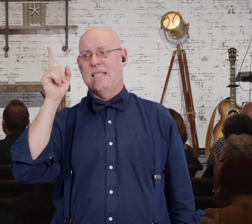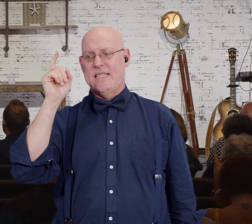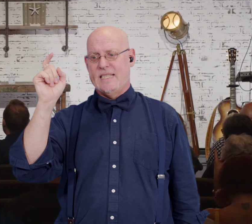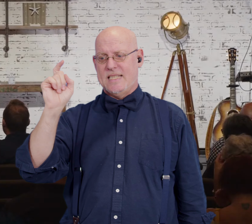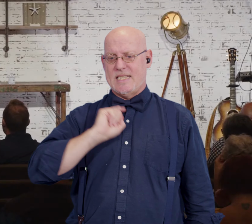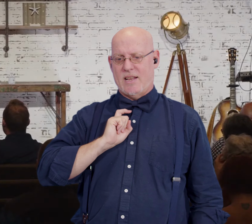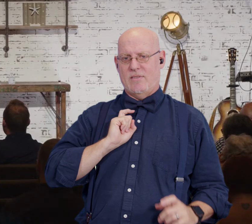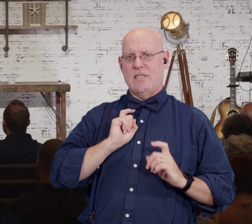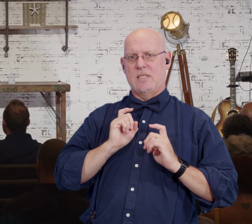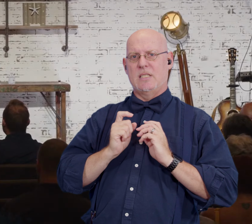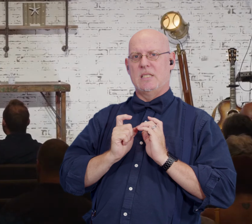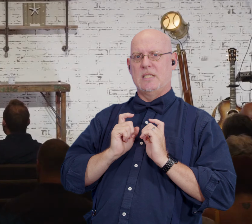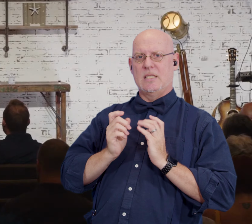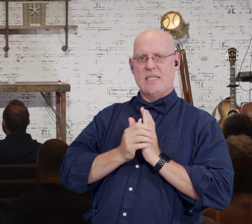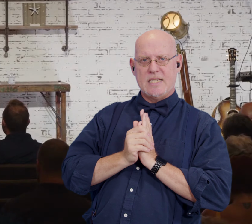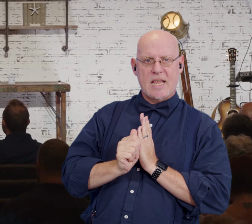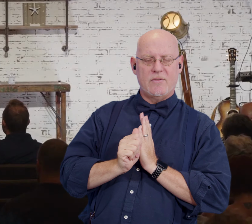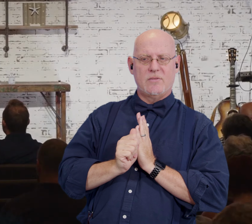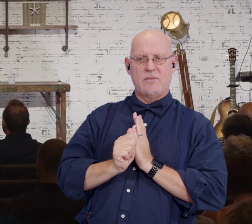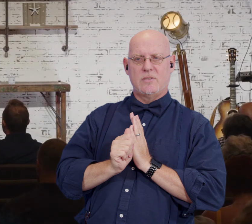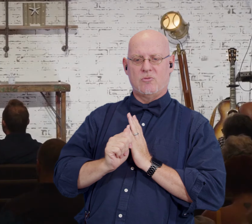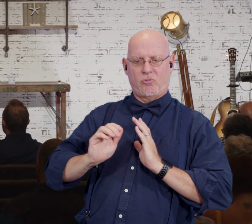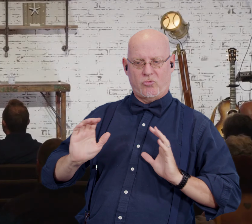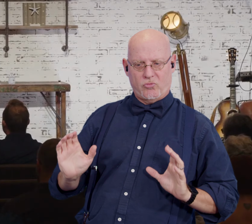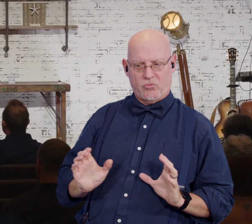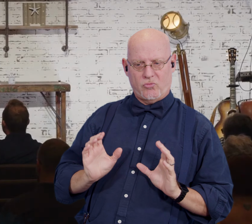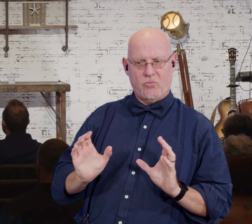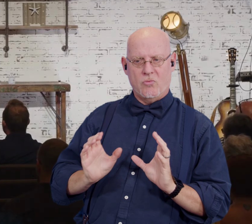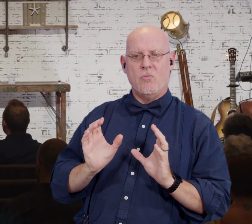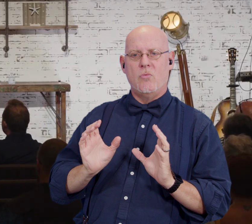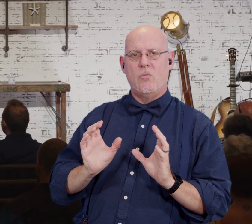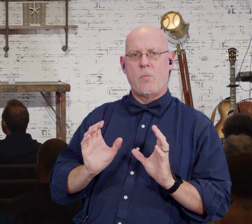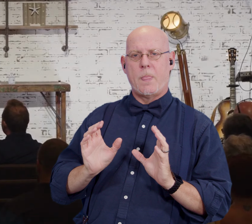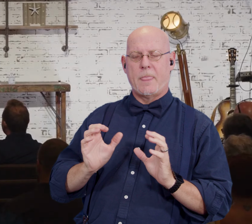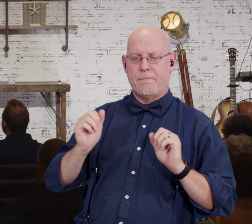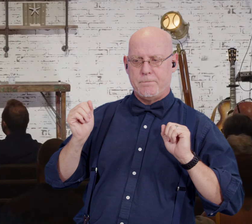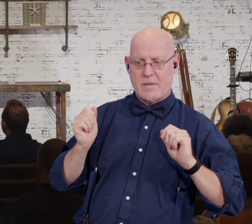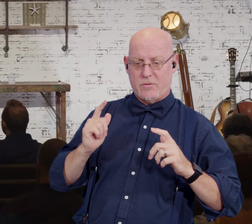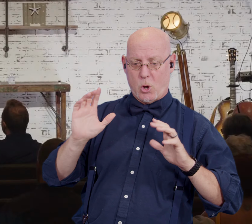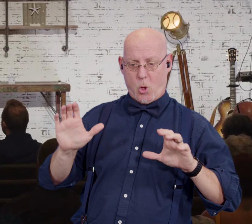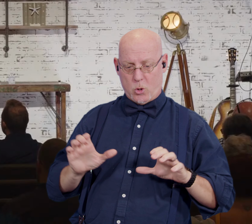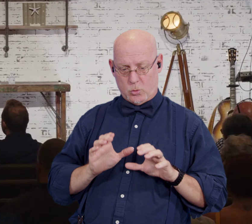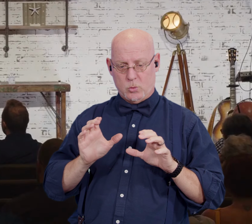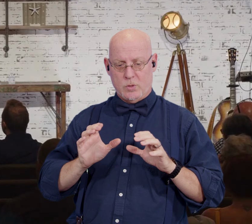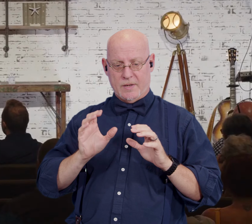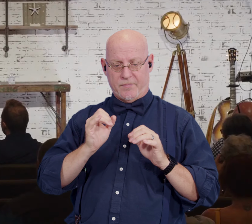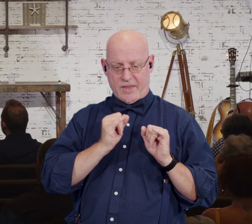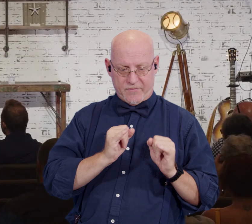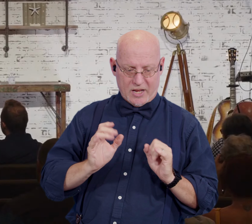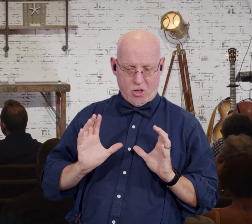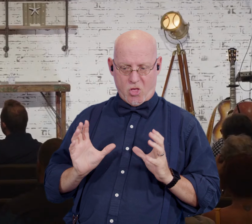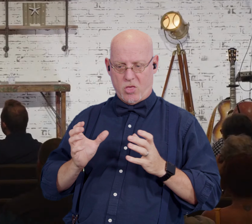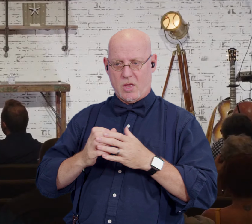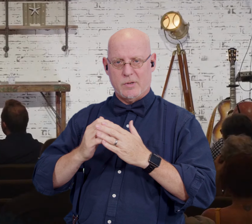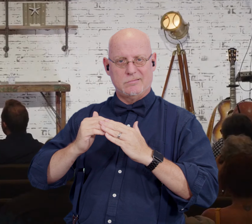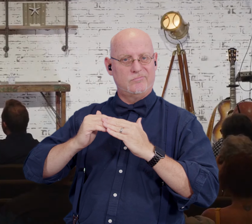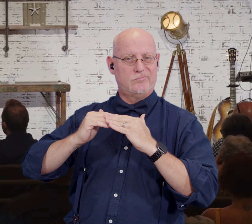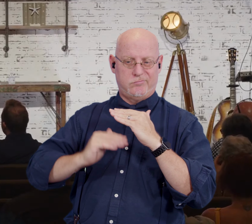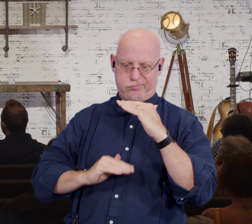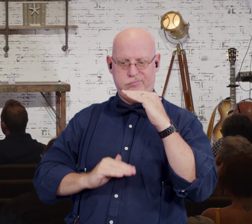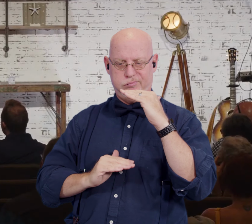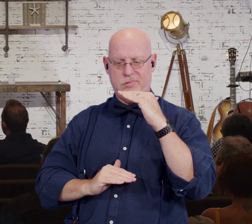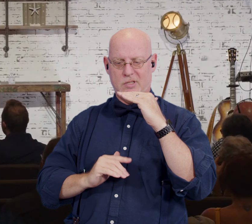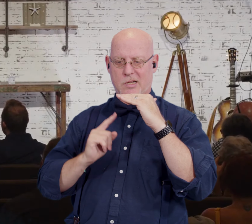he has given us these gifts that we may exercise them, and everything that we all do individually and cumulatively falls